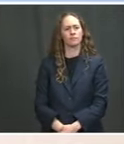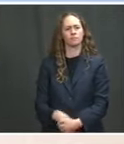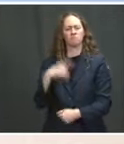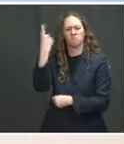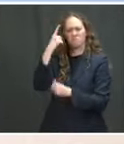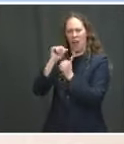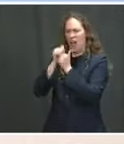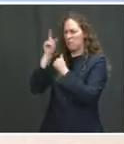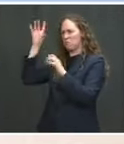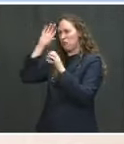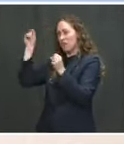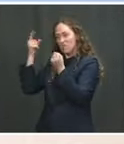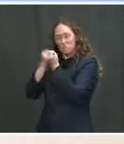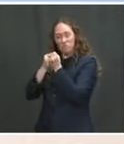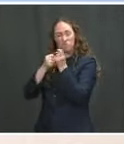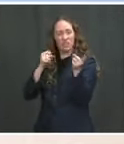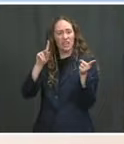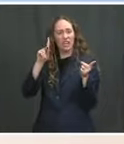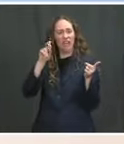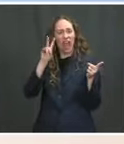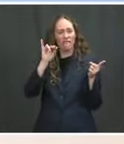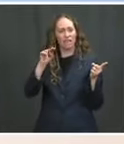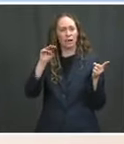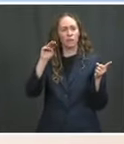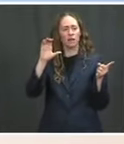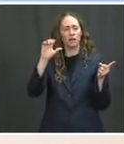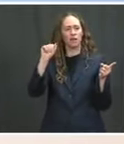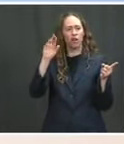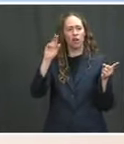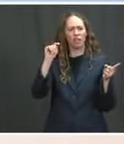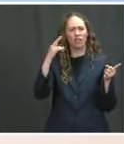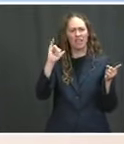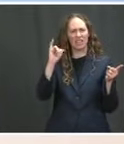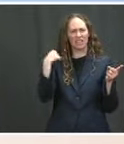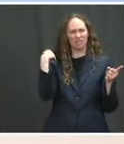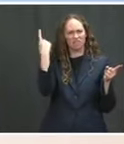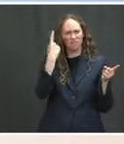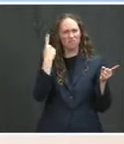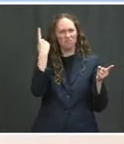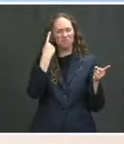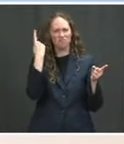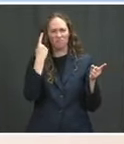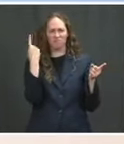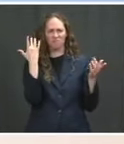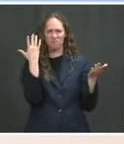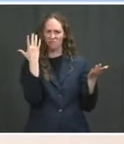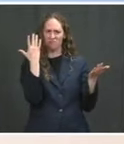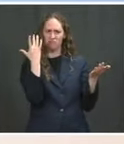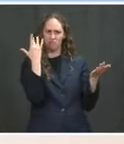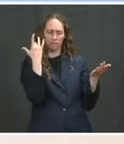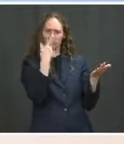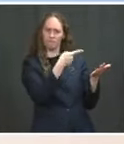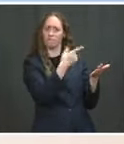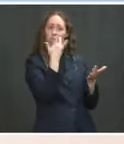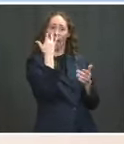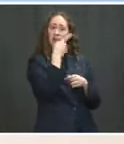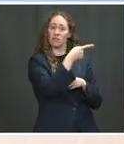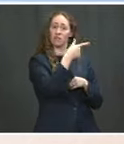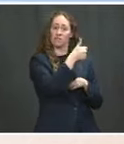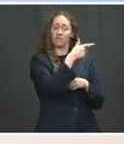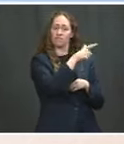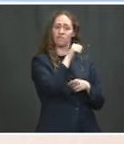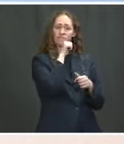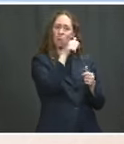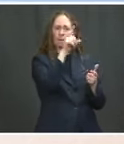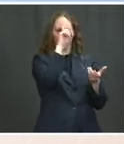the legitimacy of the last election? Well, the president is no stranger to working with people who he disagrees with,